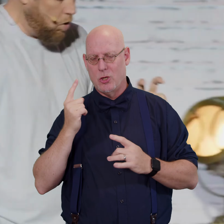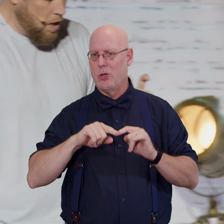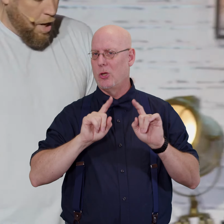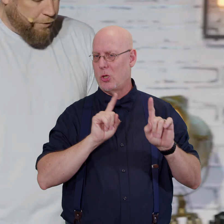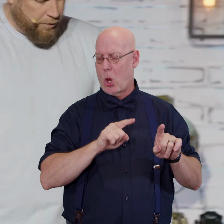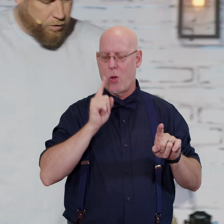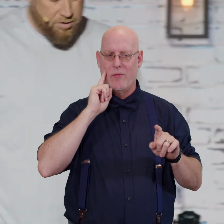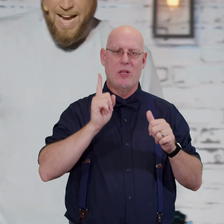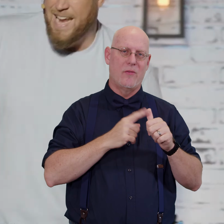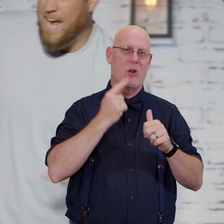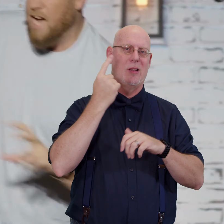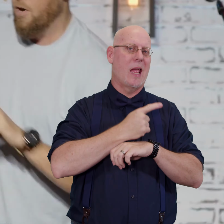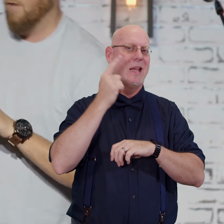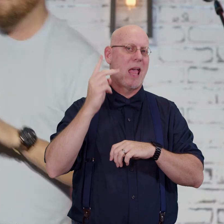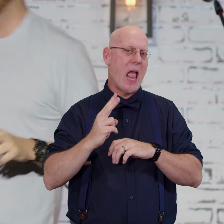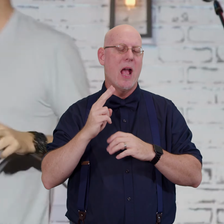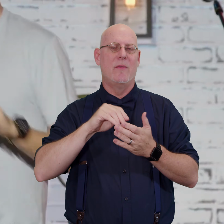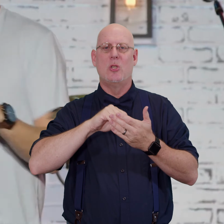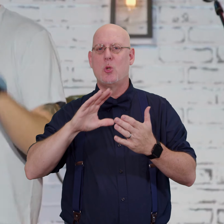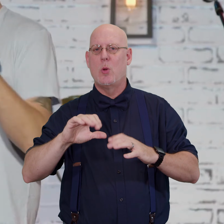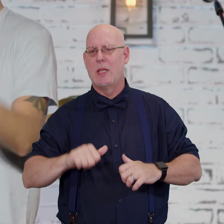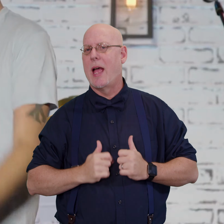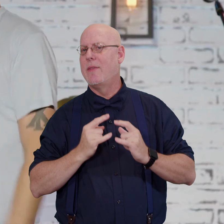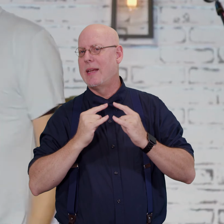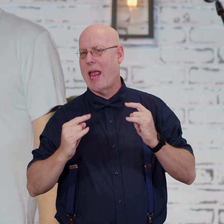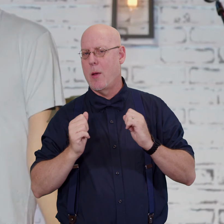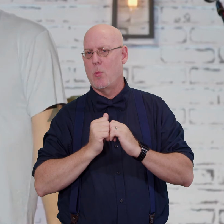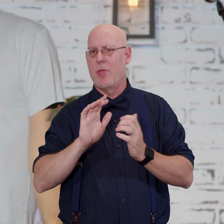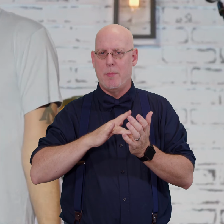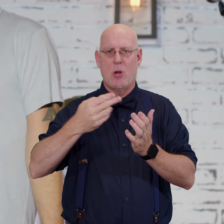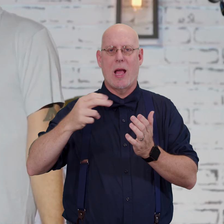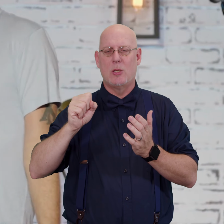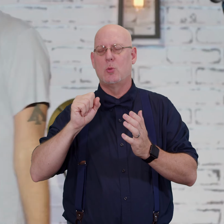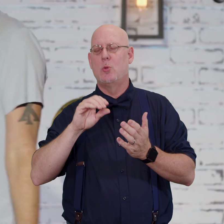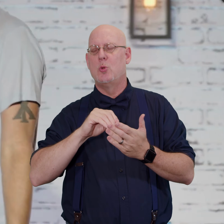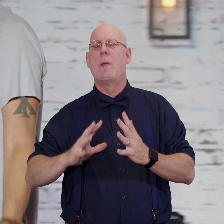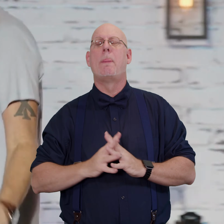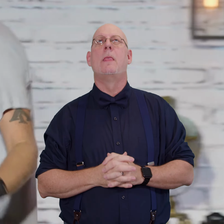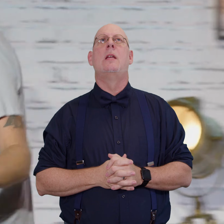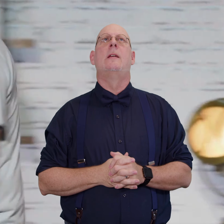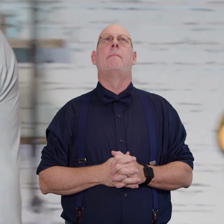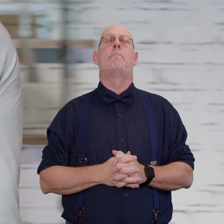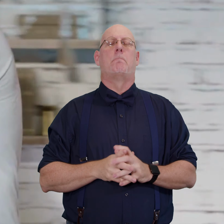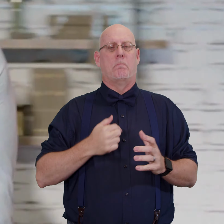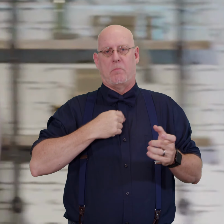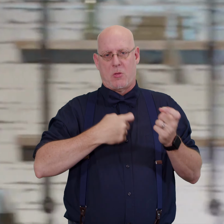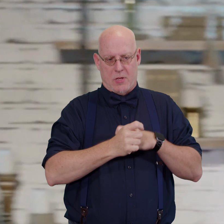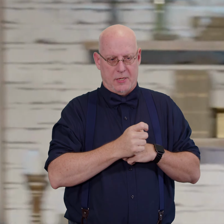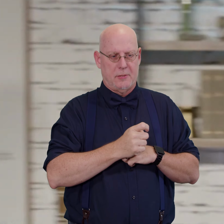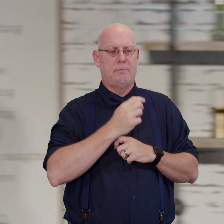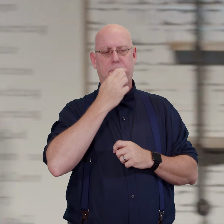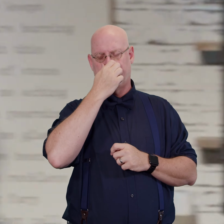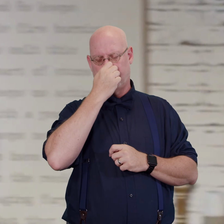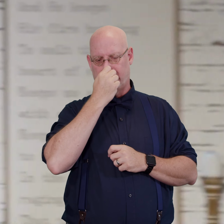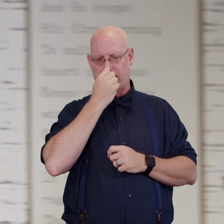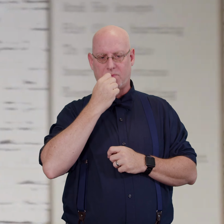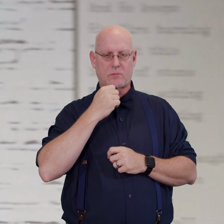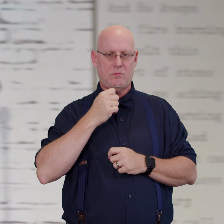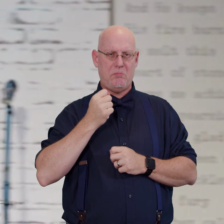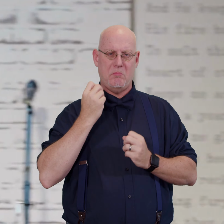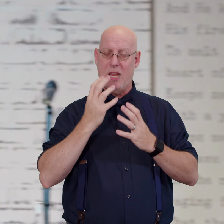go for the first day and a half of student life camp with the middle and high school students this week. And so I took his place. I stepped in. It's